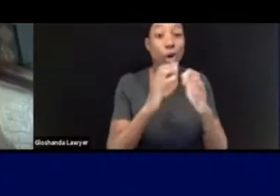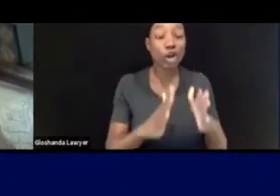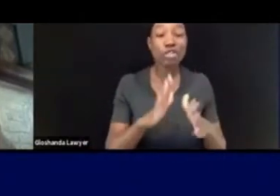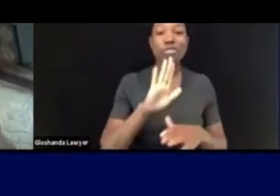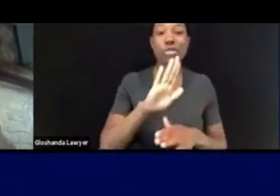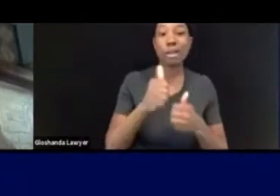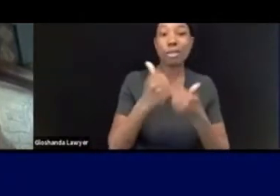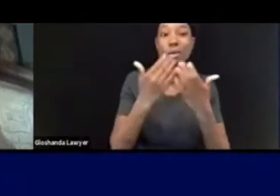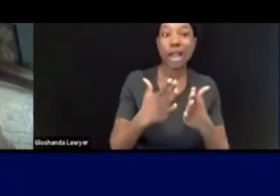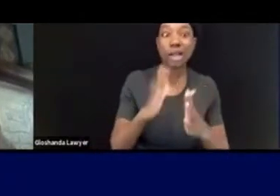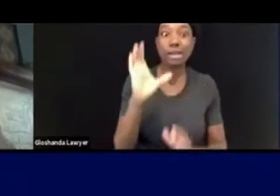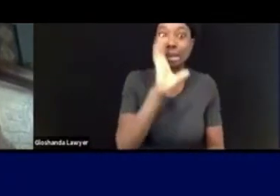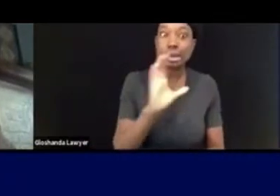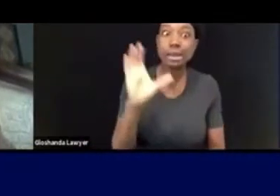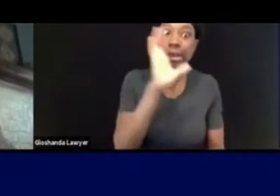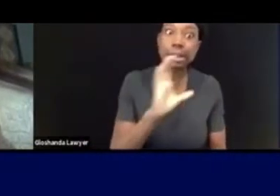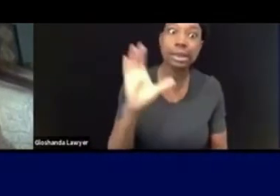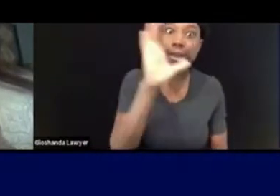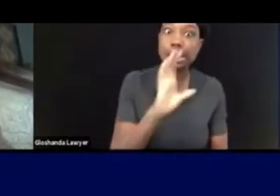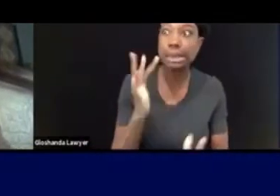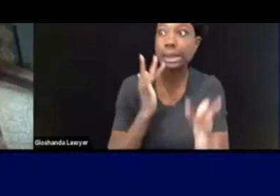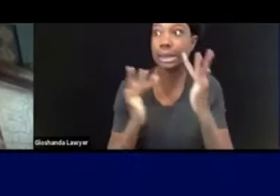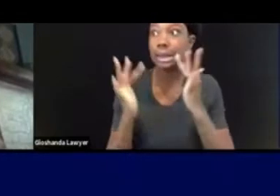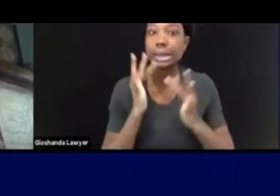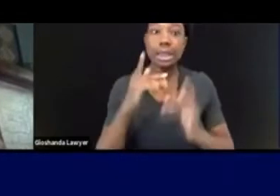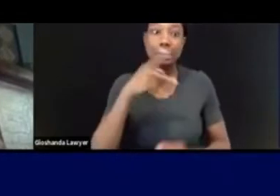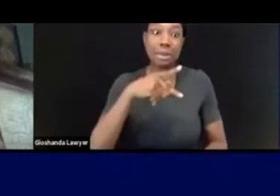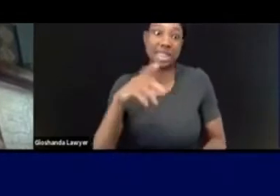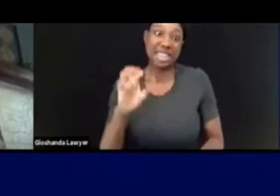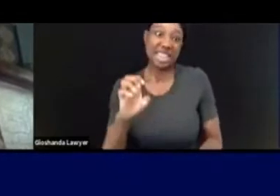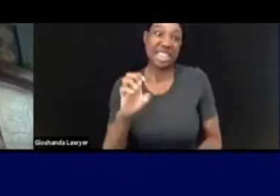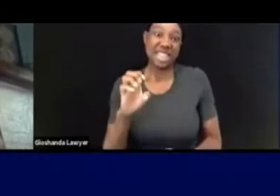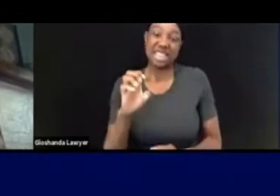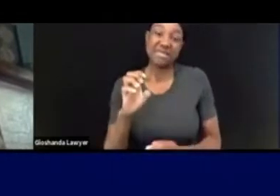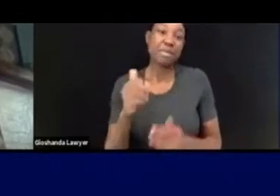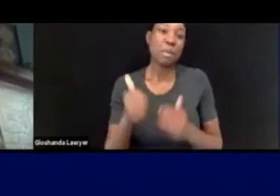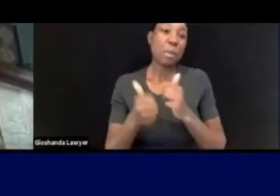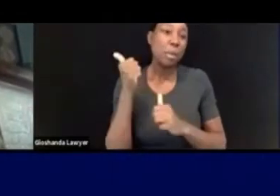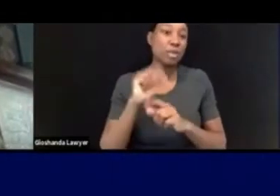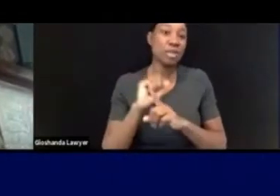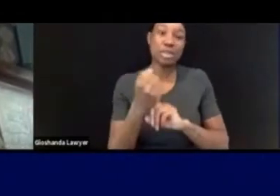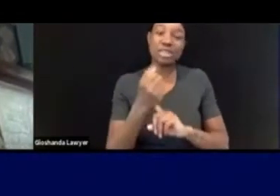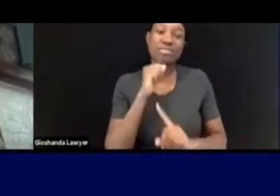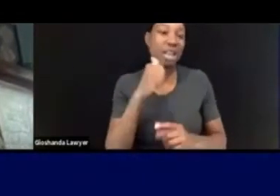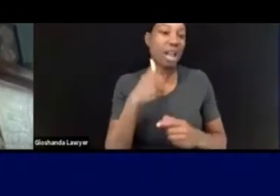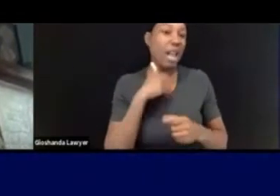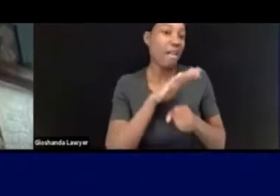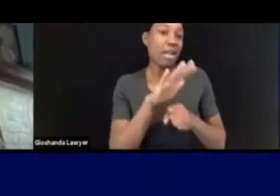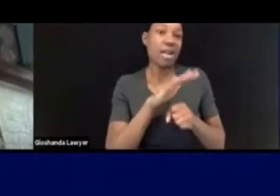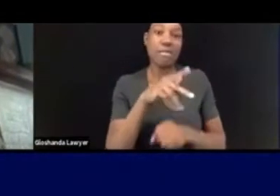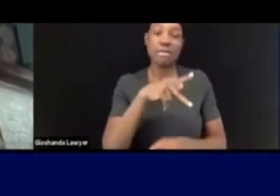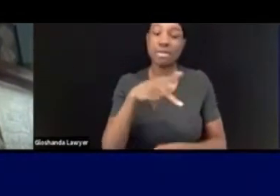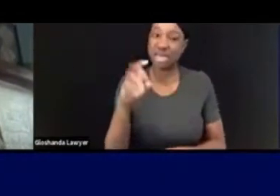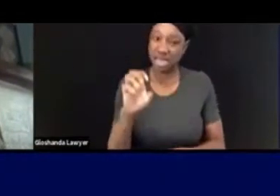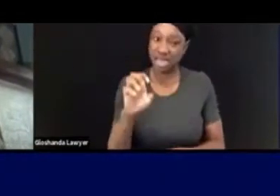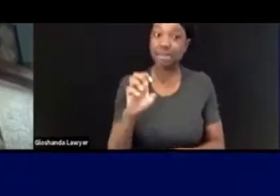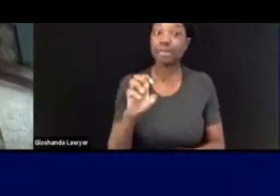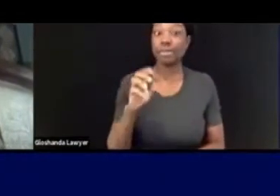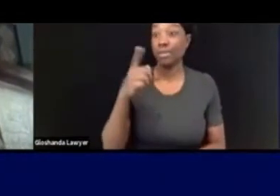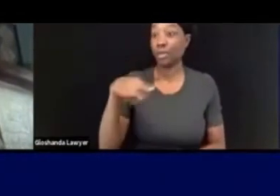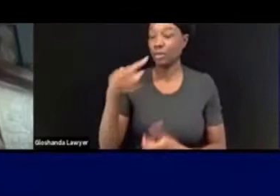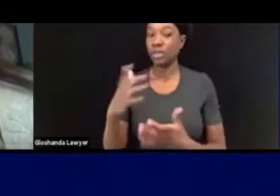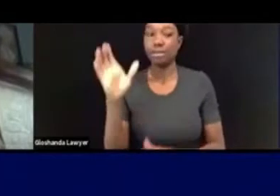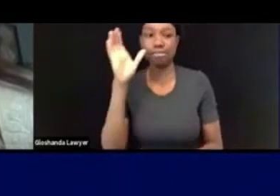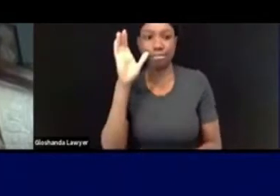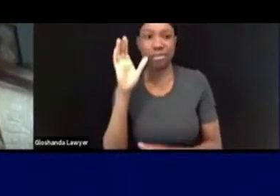PPE and rarely were able to get the amount of PPE that they needed. And you hear awful stories about people having to take their